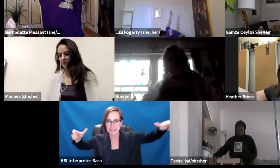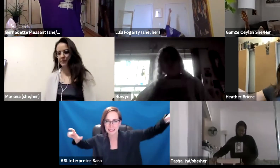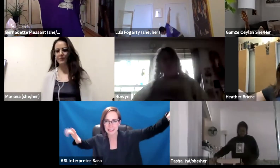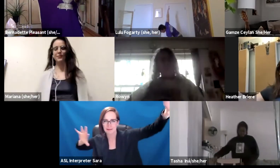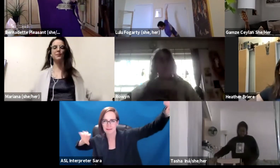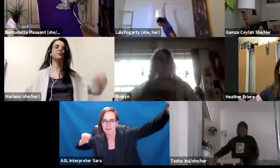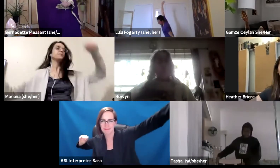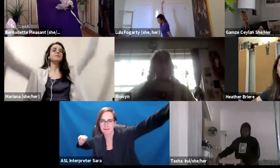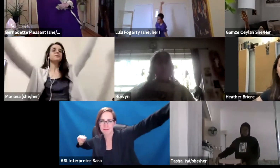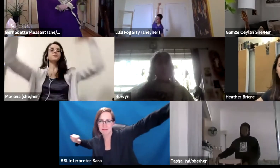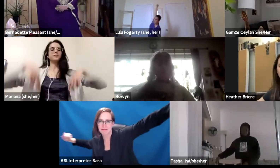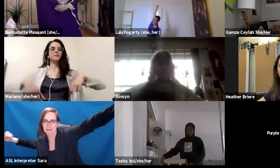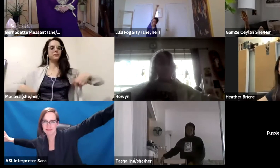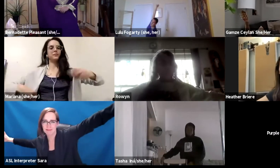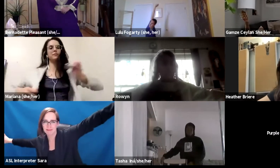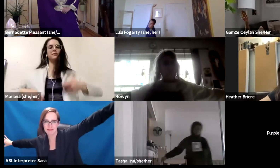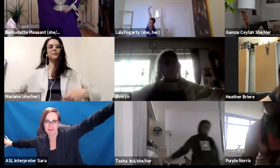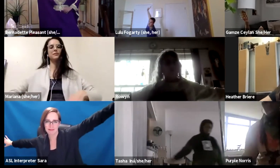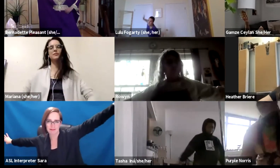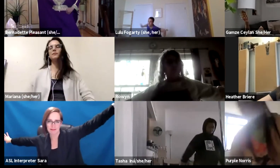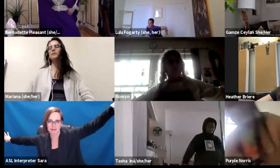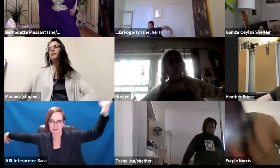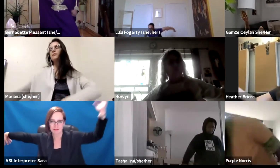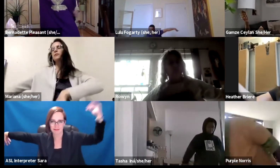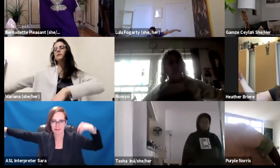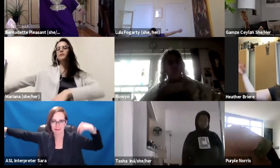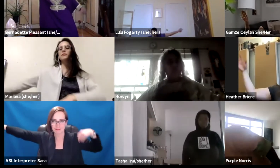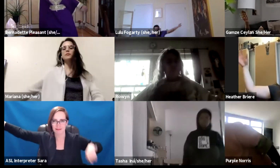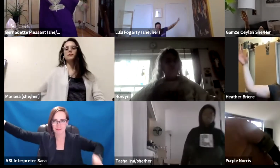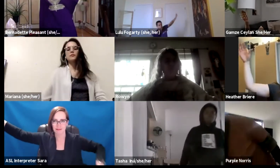I dream of a